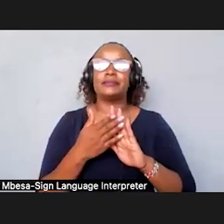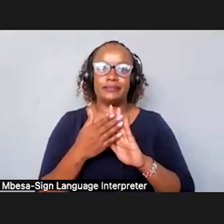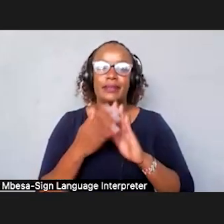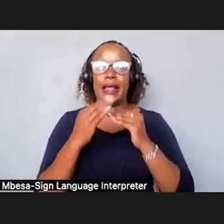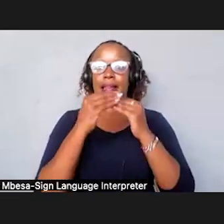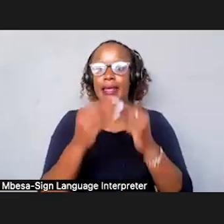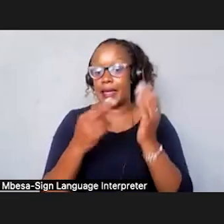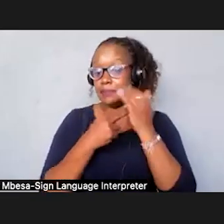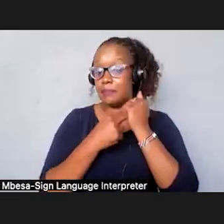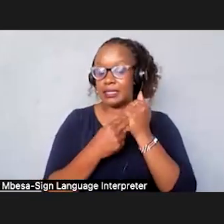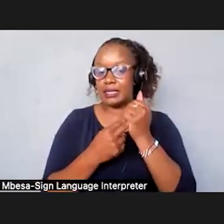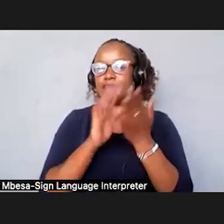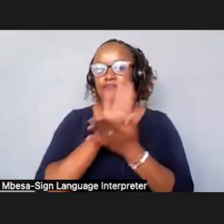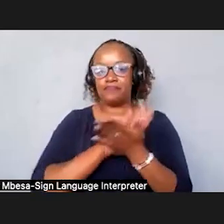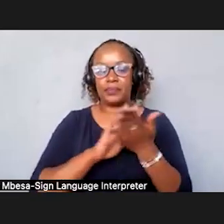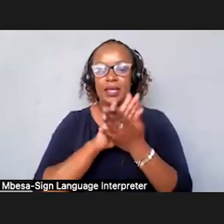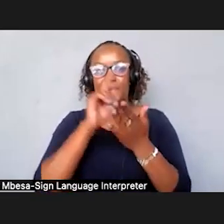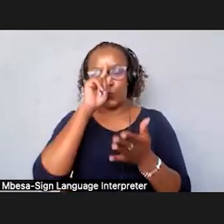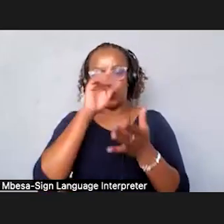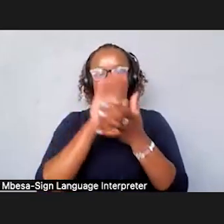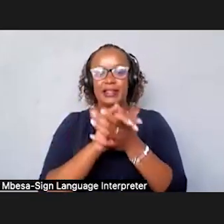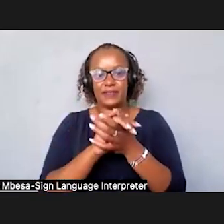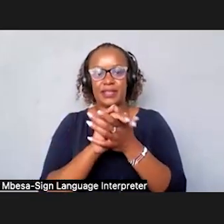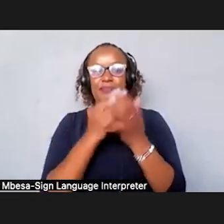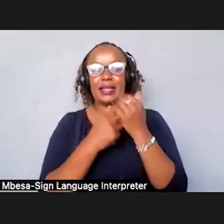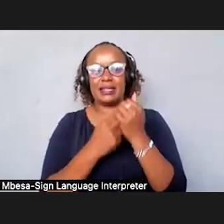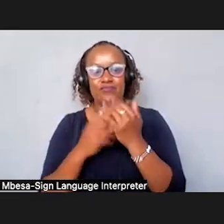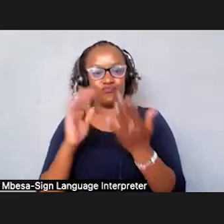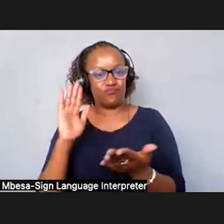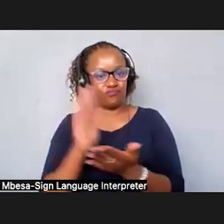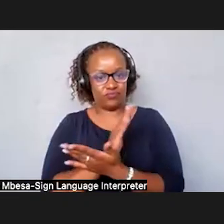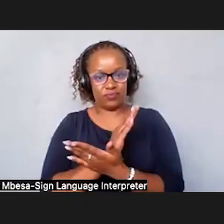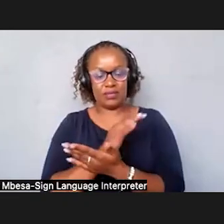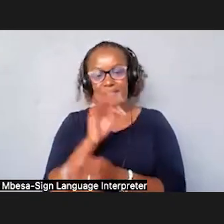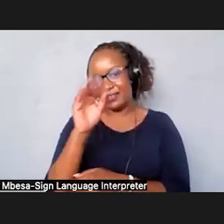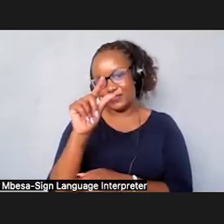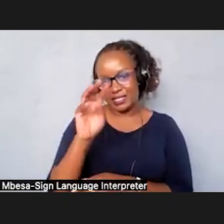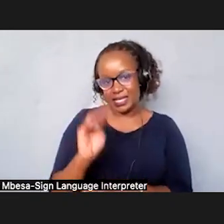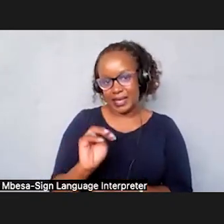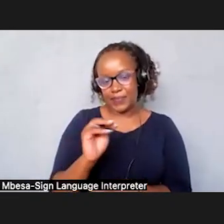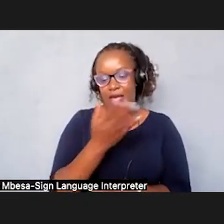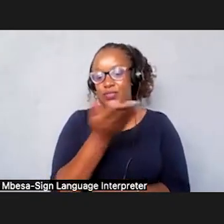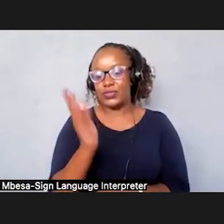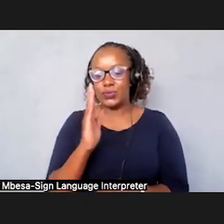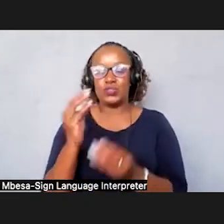we believe in movements to end FGM must be, on by these young people themselves.